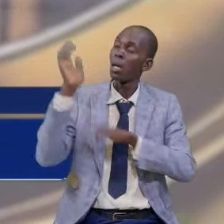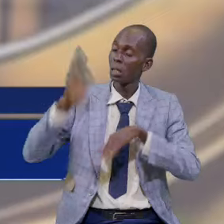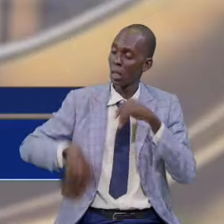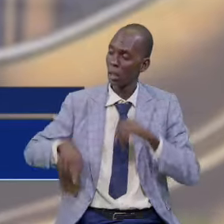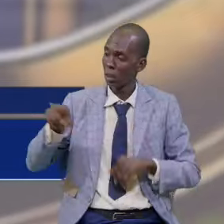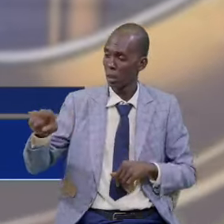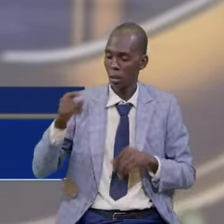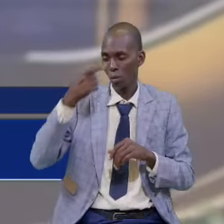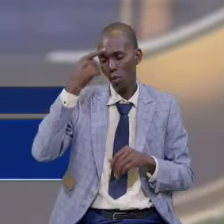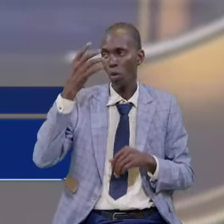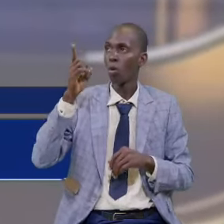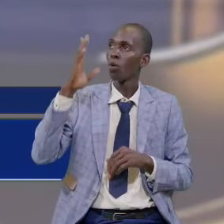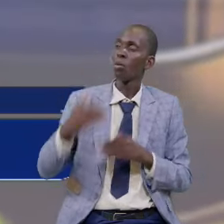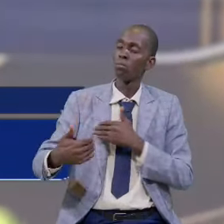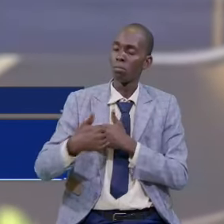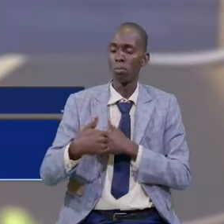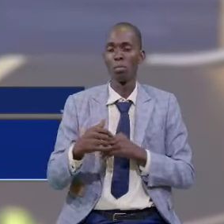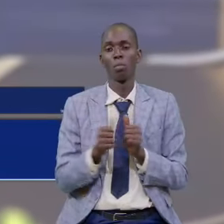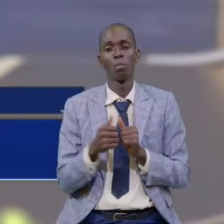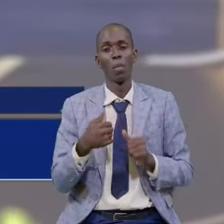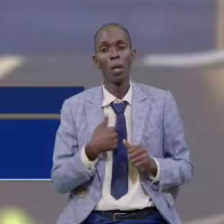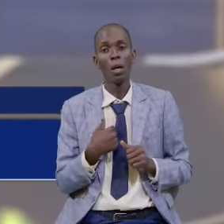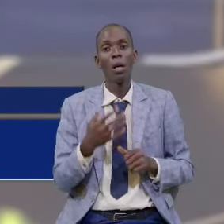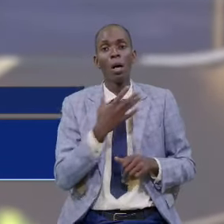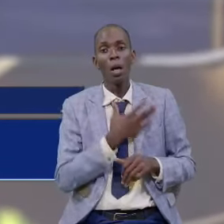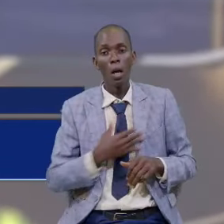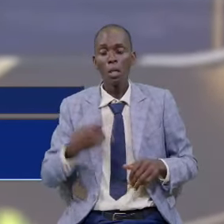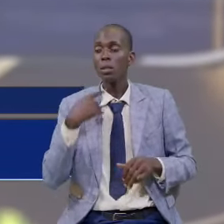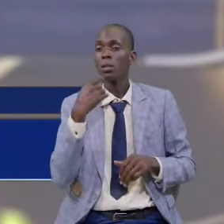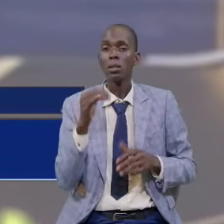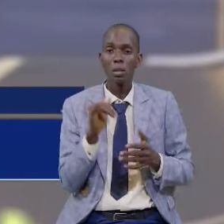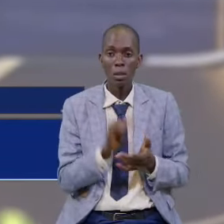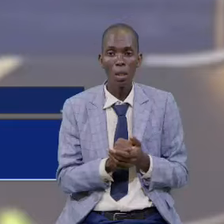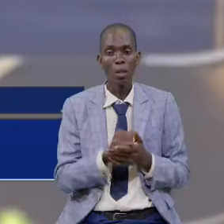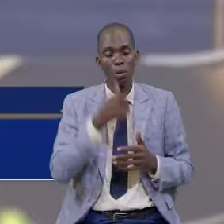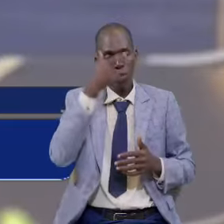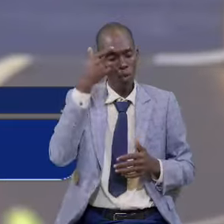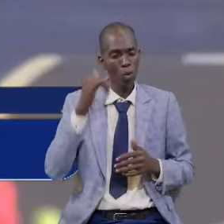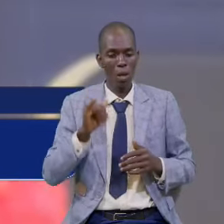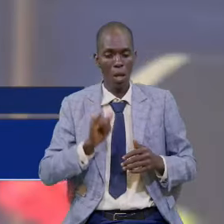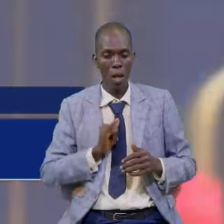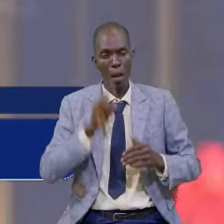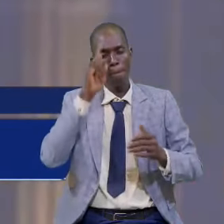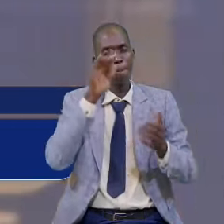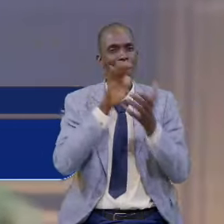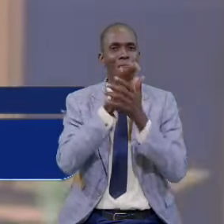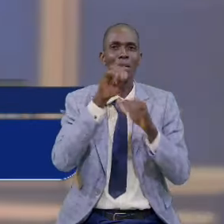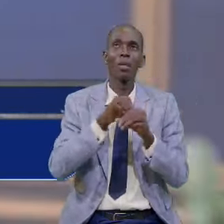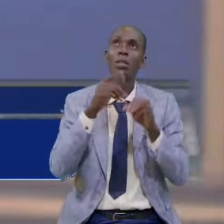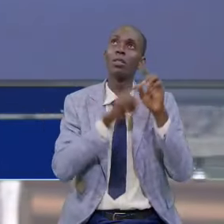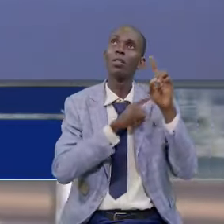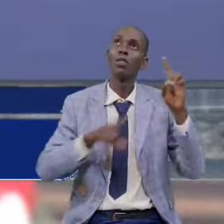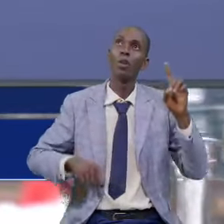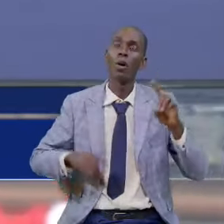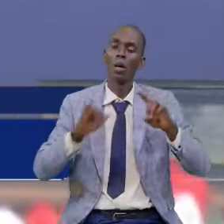Because I trusted the Lord, I enter into that tower. And when you trust in the